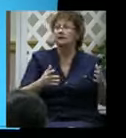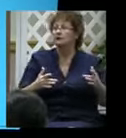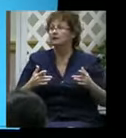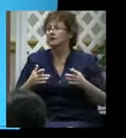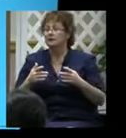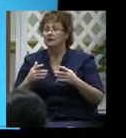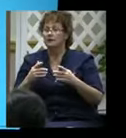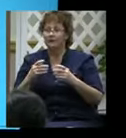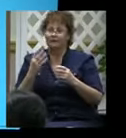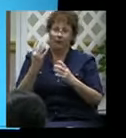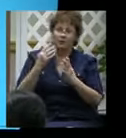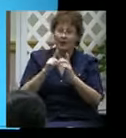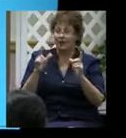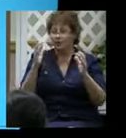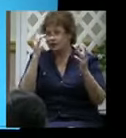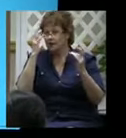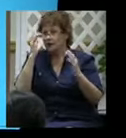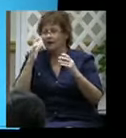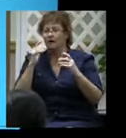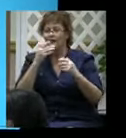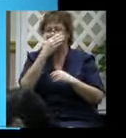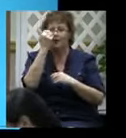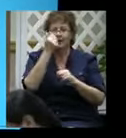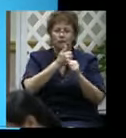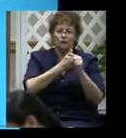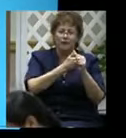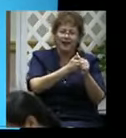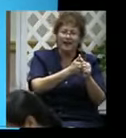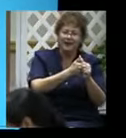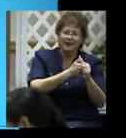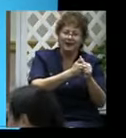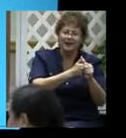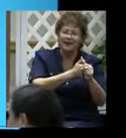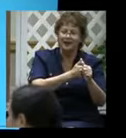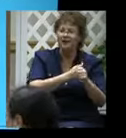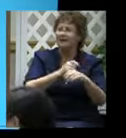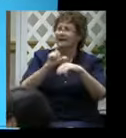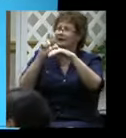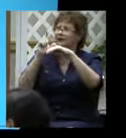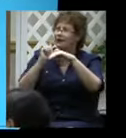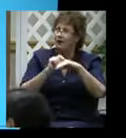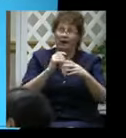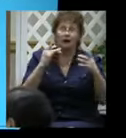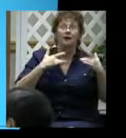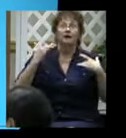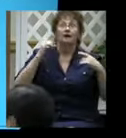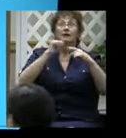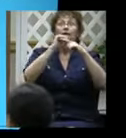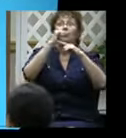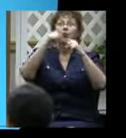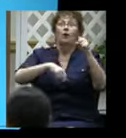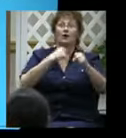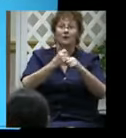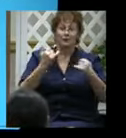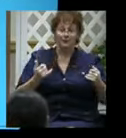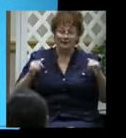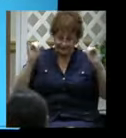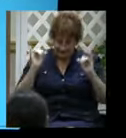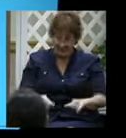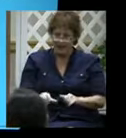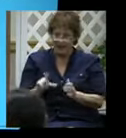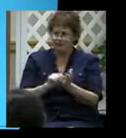it in 14 languages, and then 2 months from now we do another one. We go through another one of those drills. A year from now, we have a similar